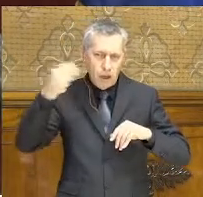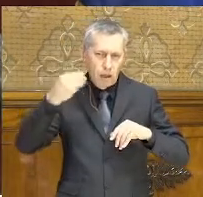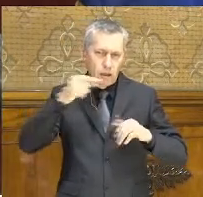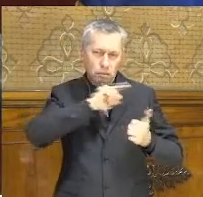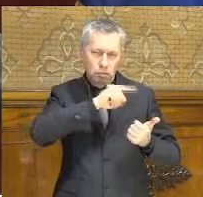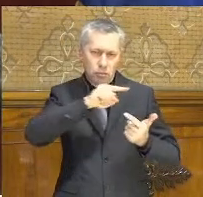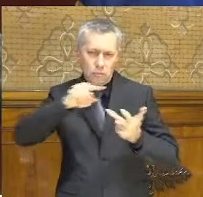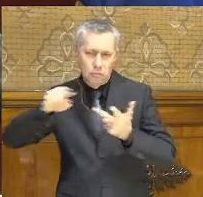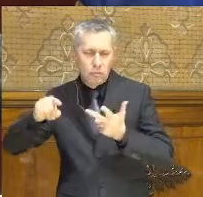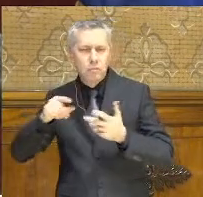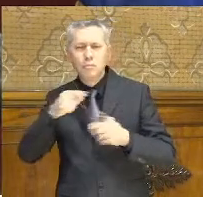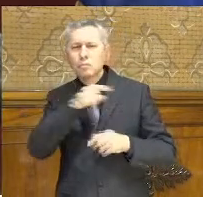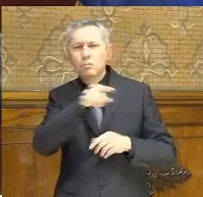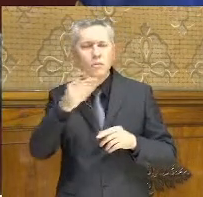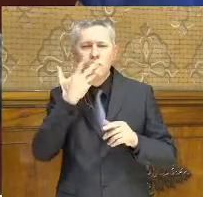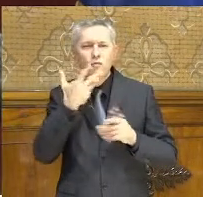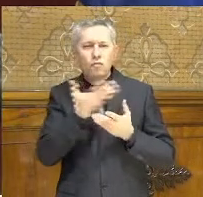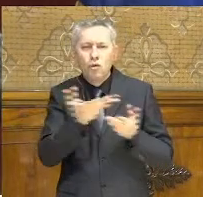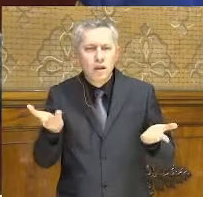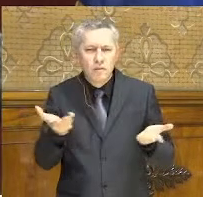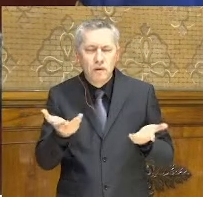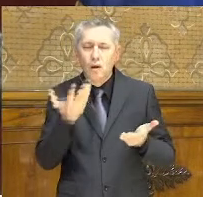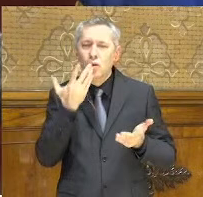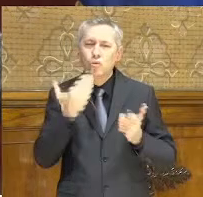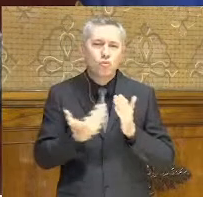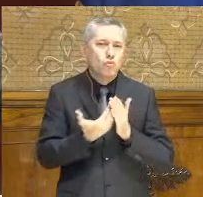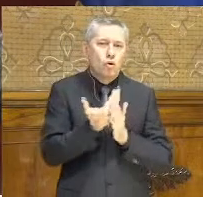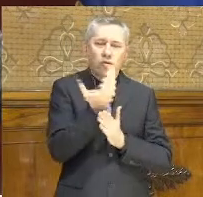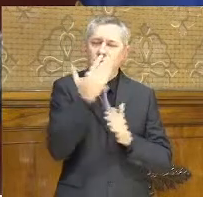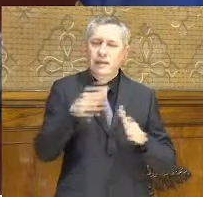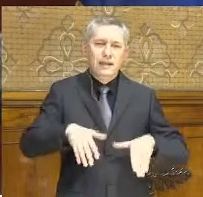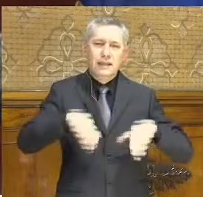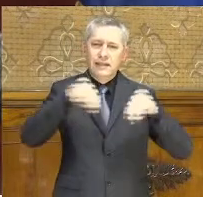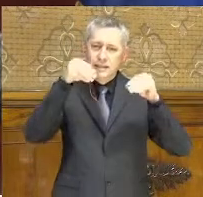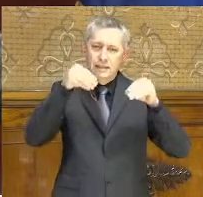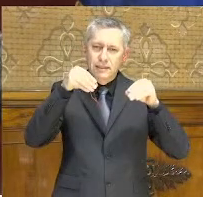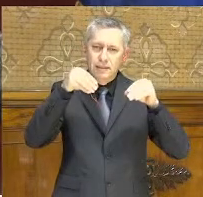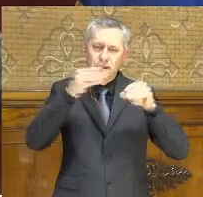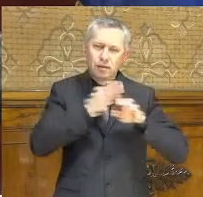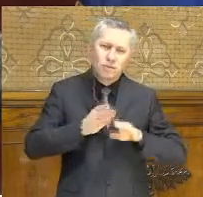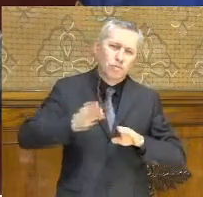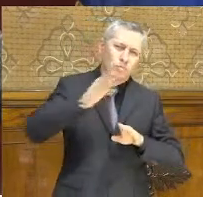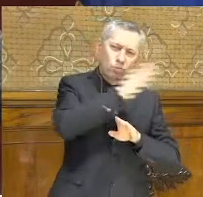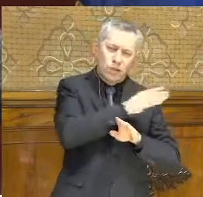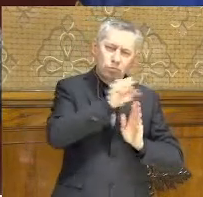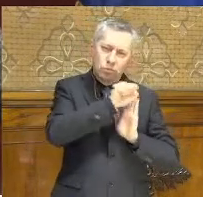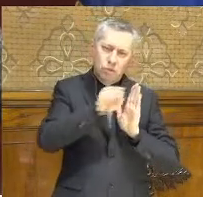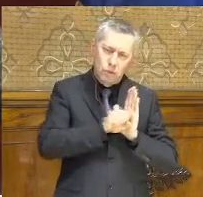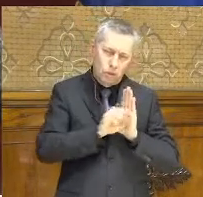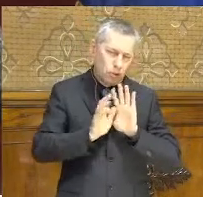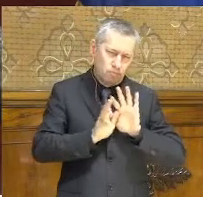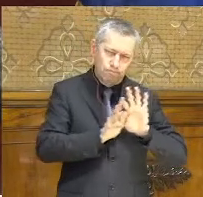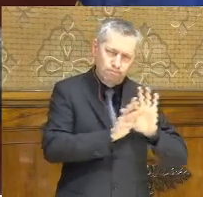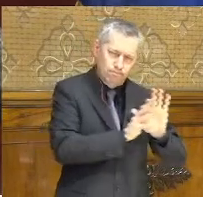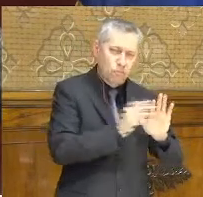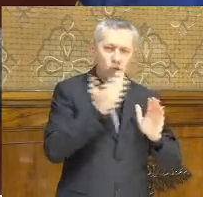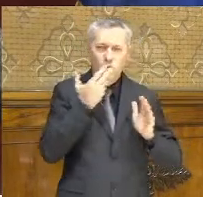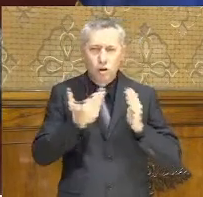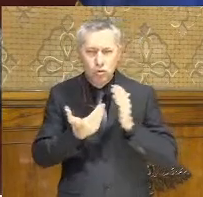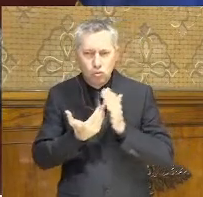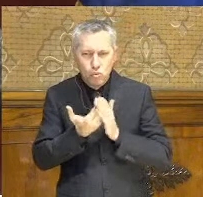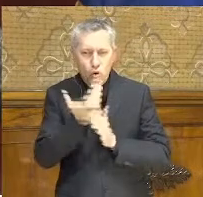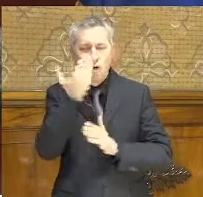new beginnings in the sense in which Arendt associates the action of beginning with the principle of freedom.